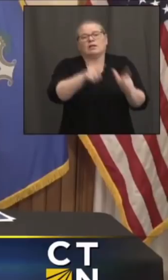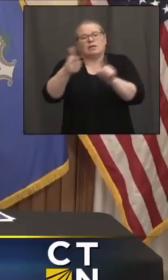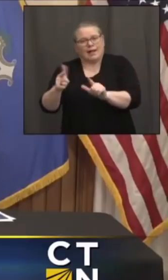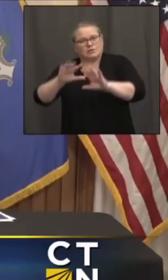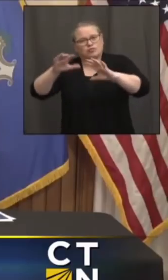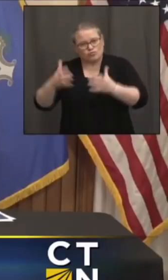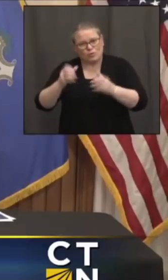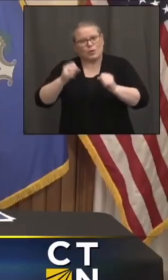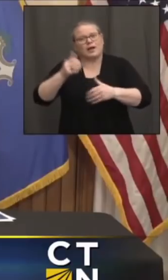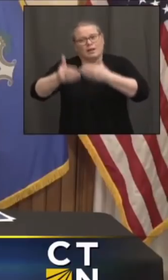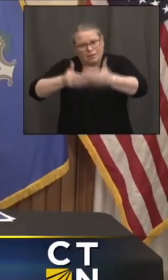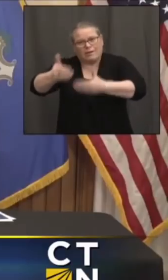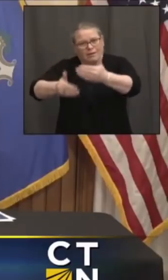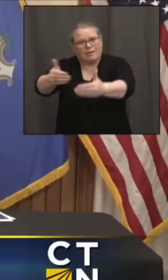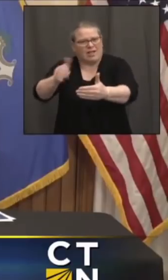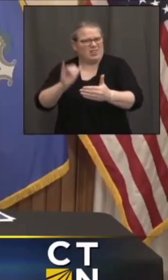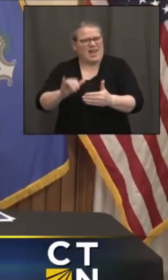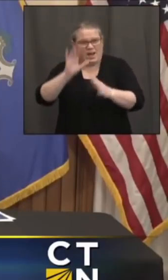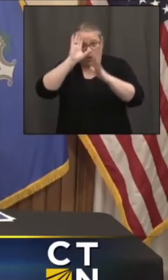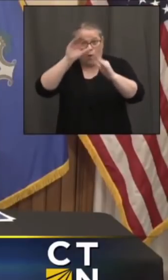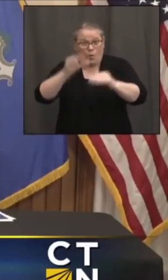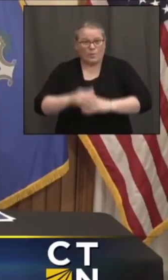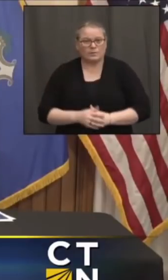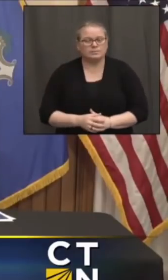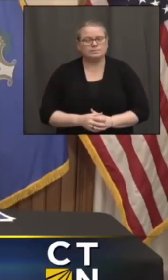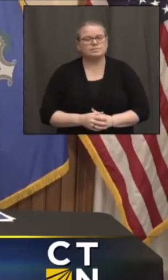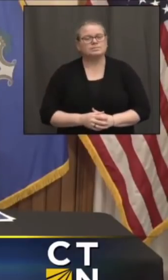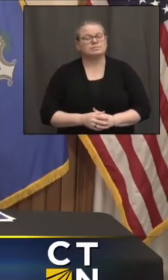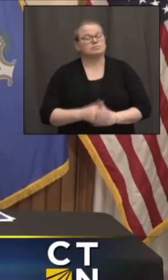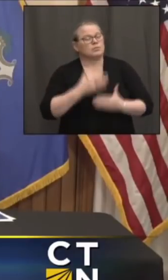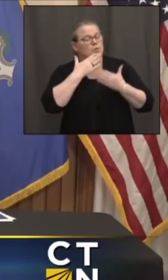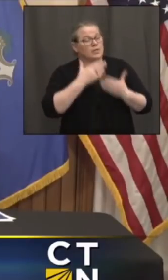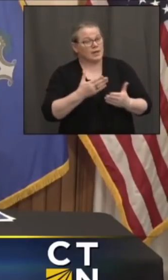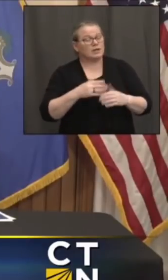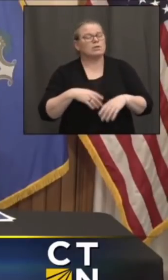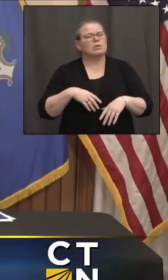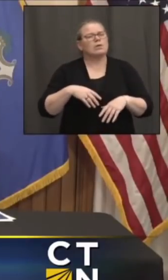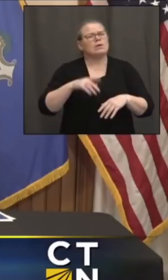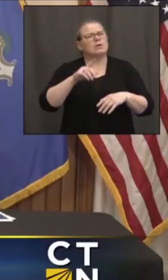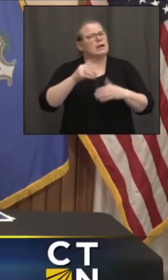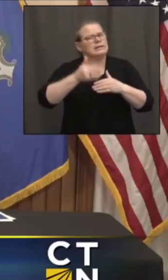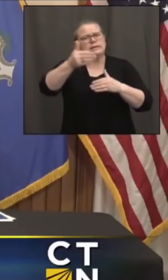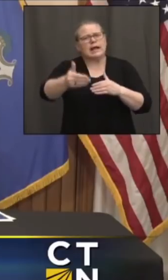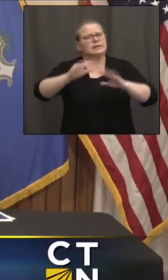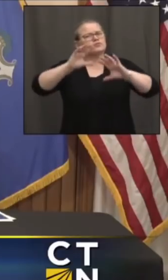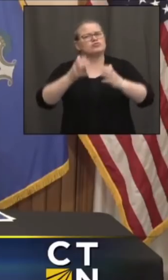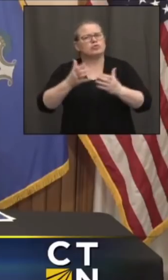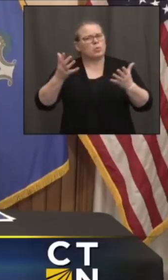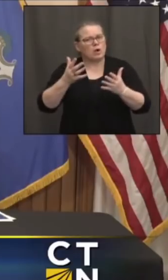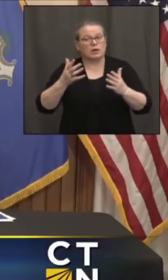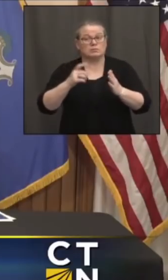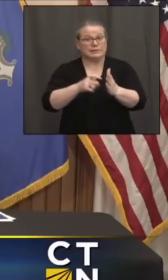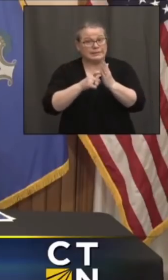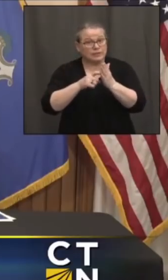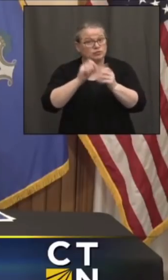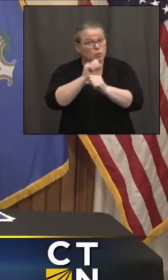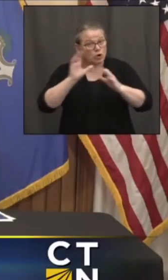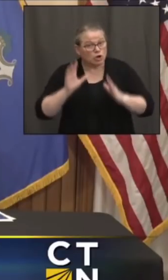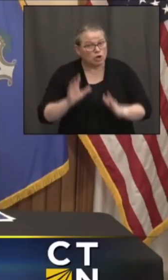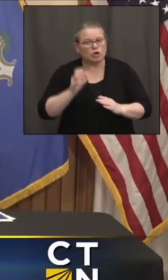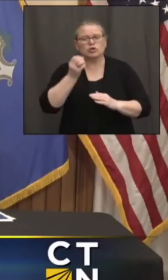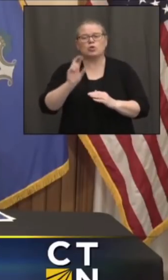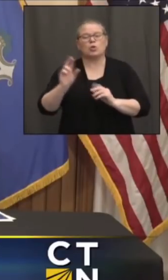Thanks. And then actually on that, I just want to clarify, is it going to be essential workers next, or is it going to be people with underlying conditions,